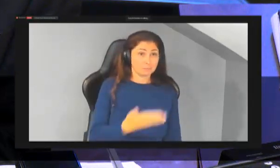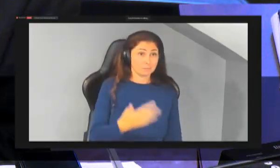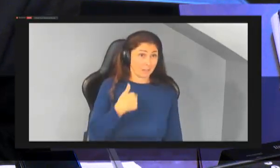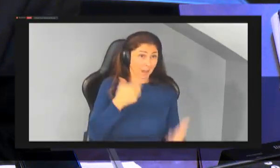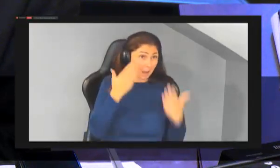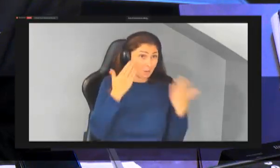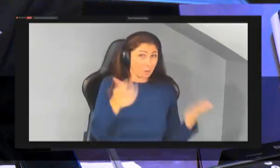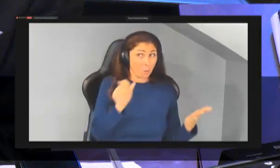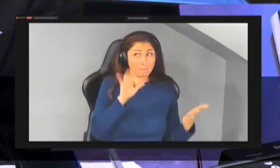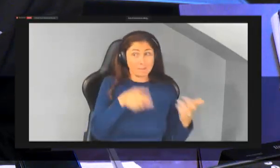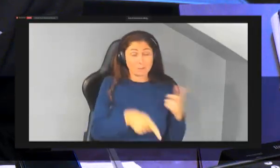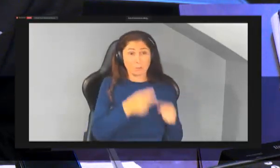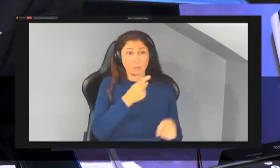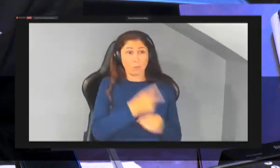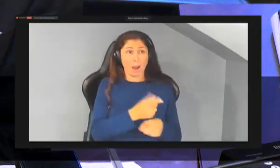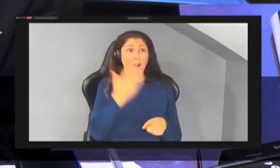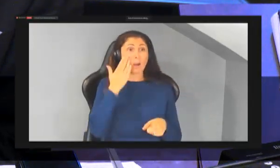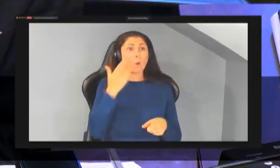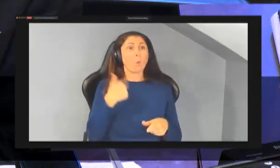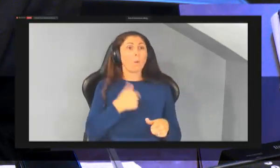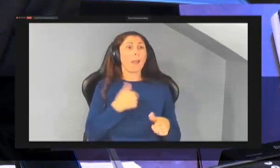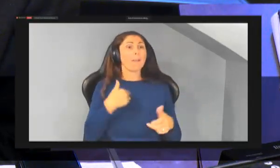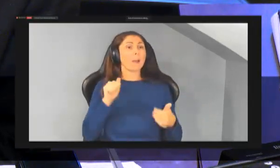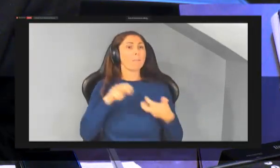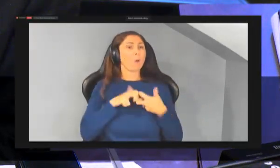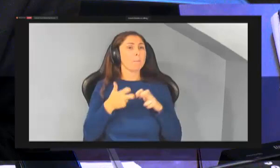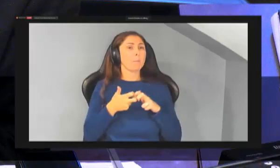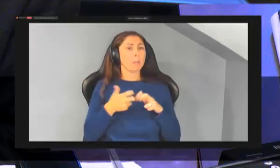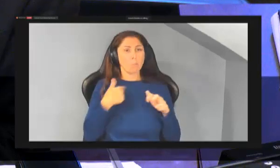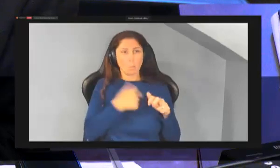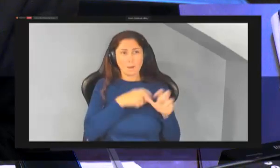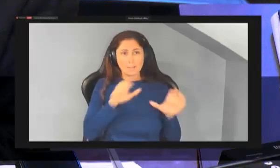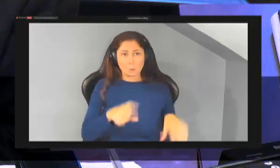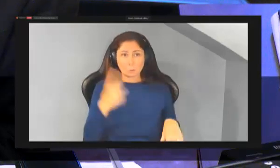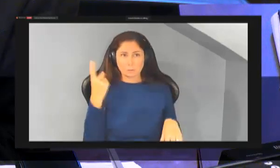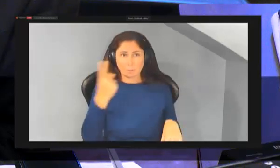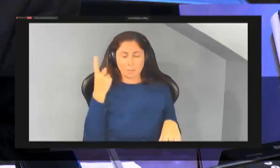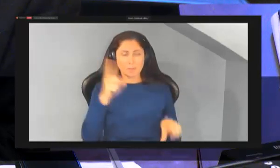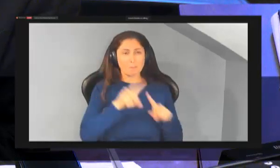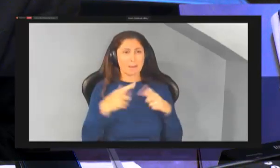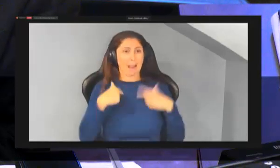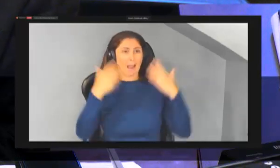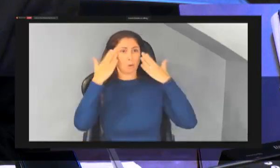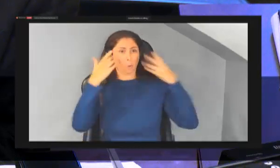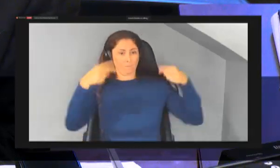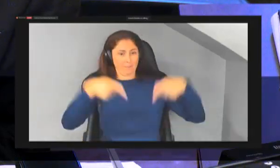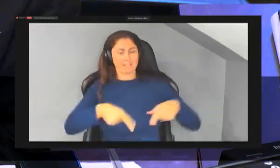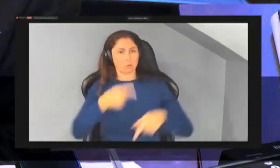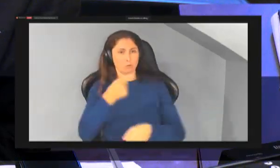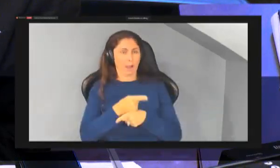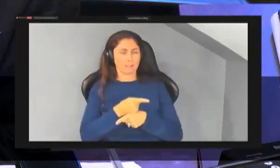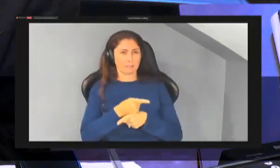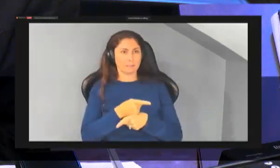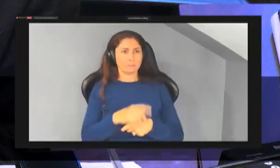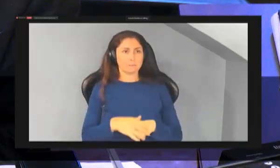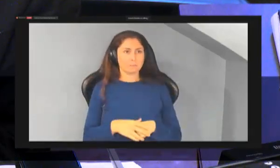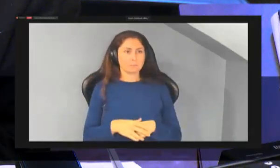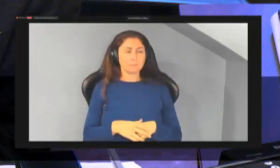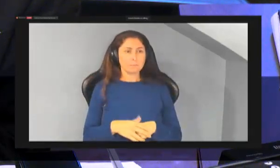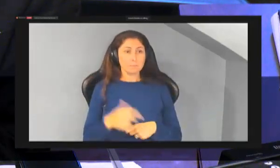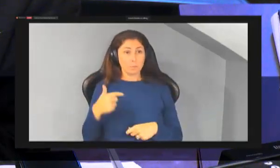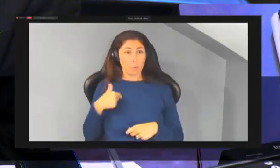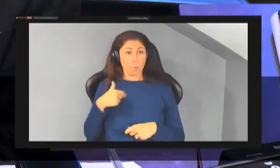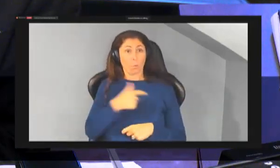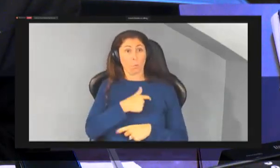do. I know we have a problem. I know we need to do something about it, but I don't know if this is right. that we then tabled